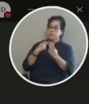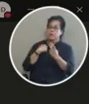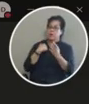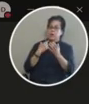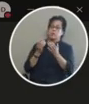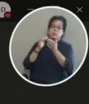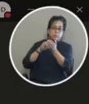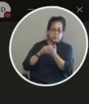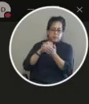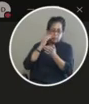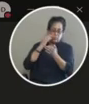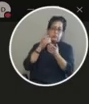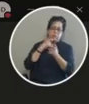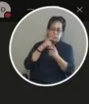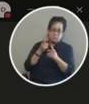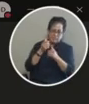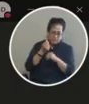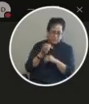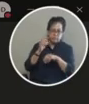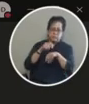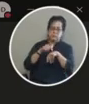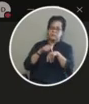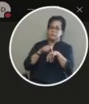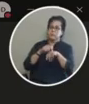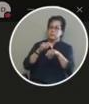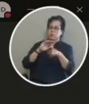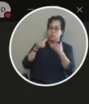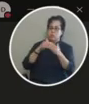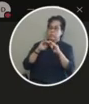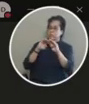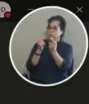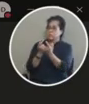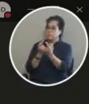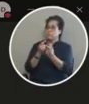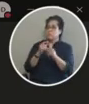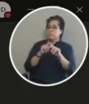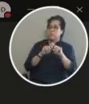repeat this. I know I've repeated this several times to all of the council.